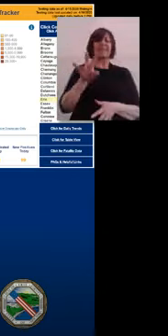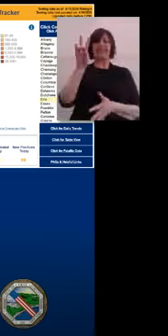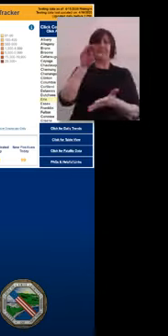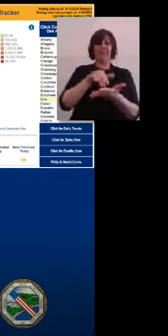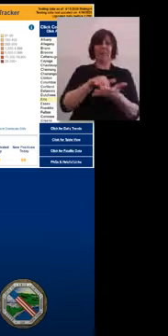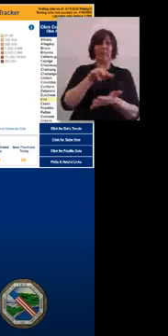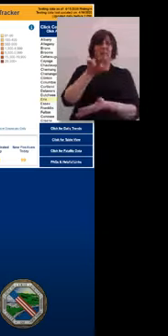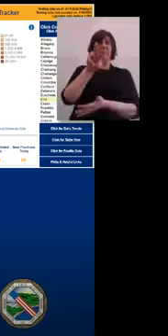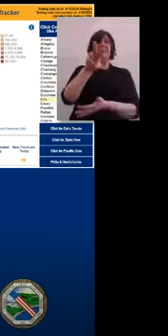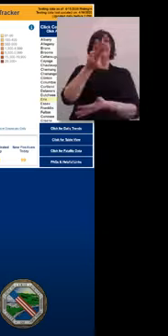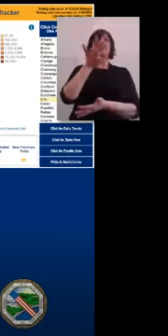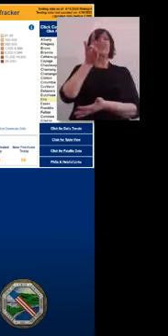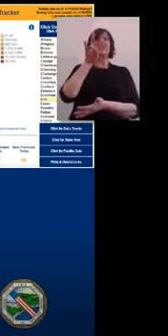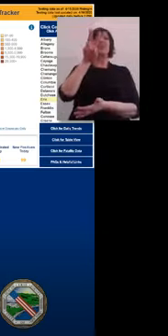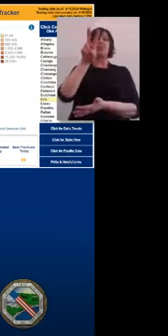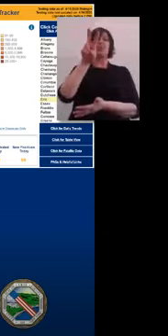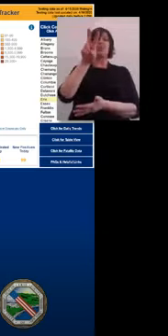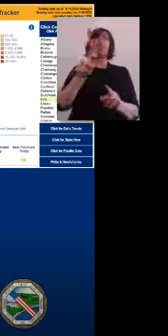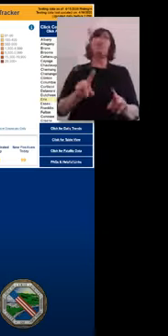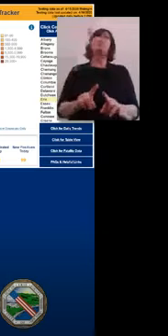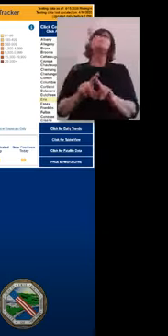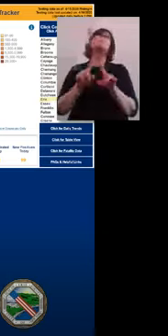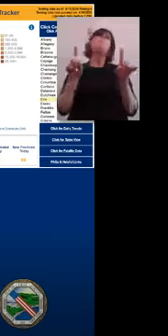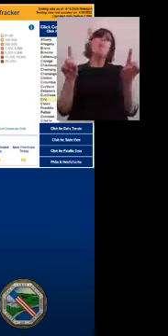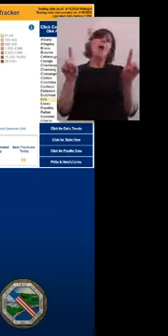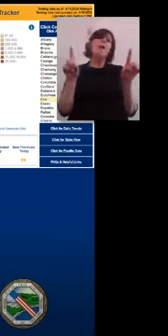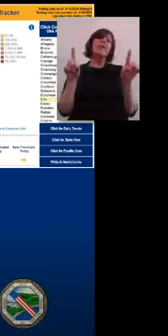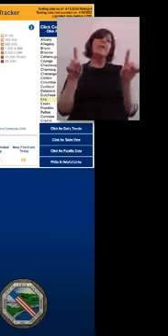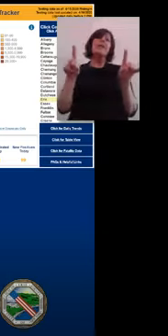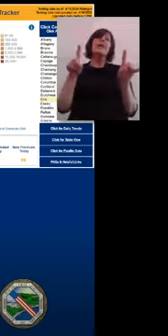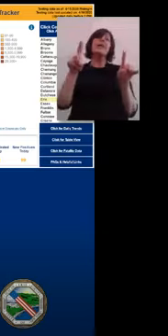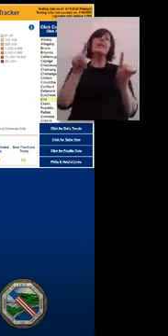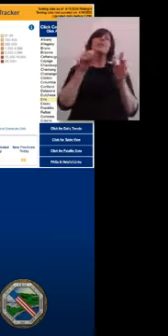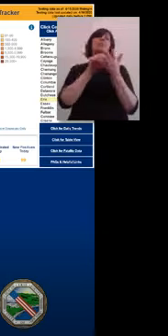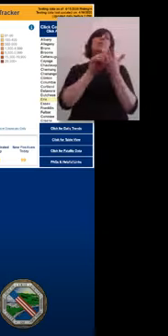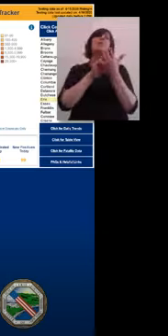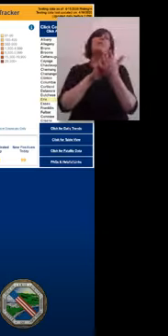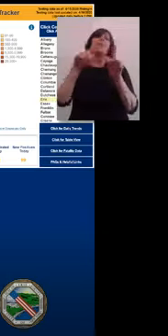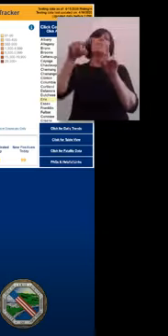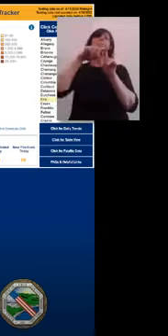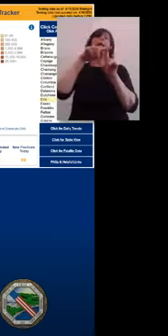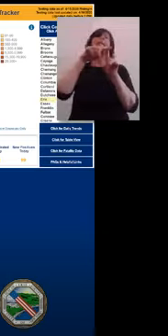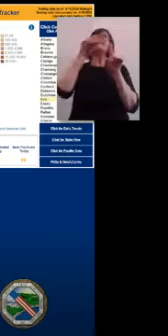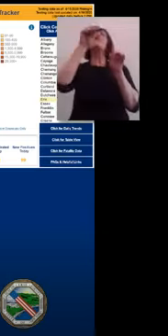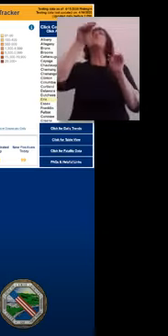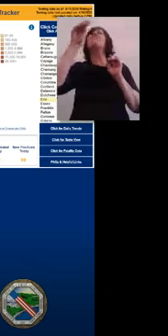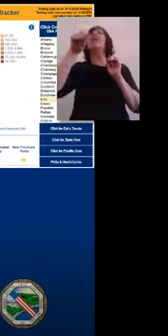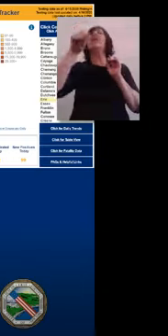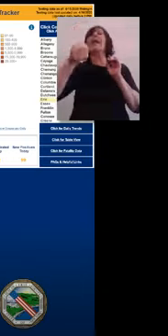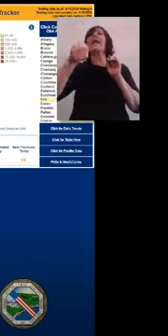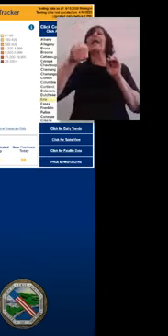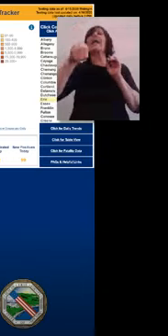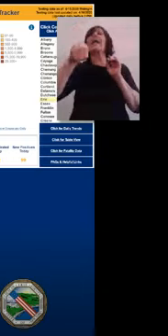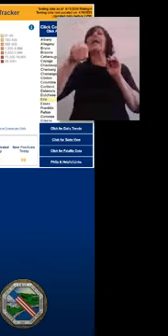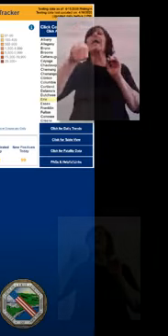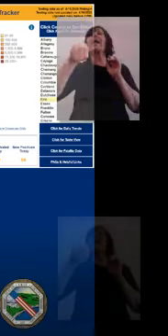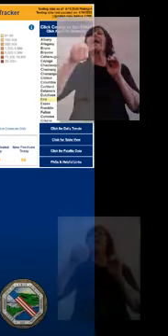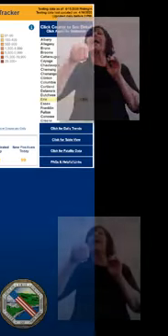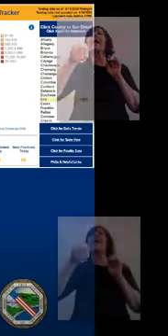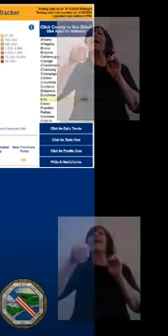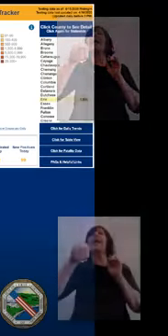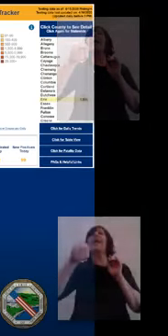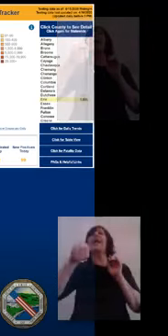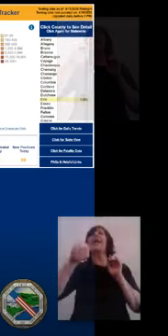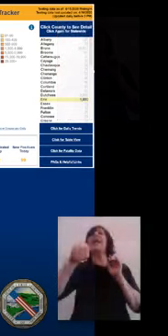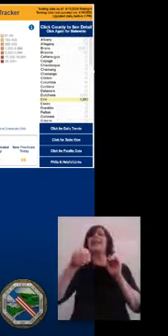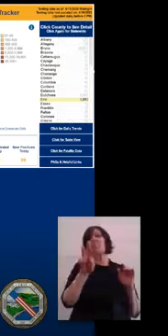7,672 number, but it also knows the positive rate, which is about 24%. Now, everybody who's been tested is symptomatic. It's not like we're going out there and testing